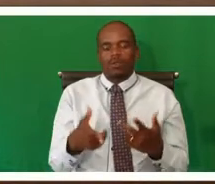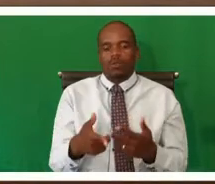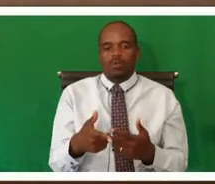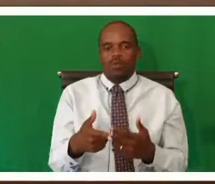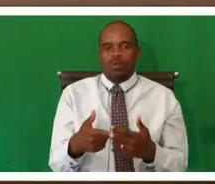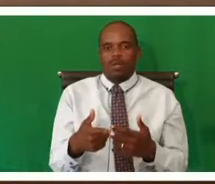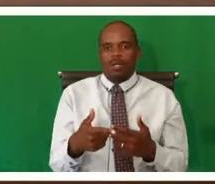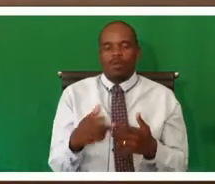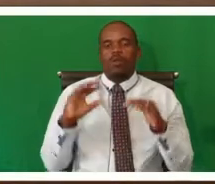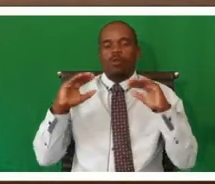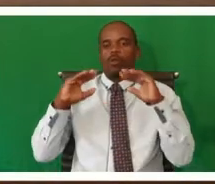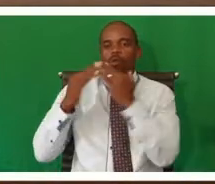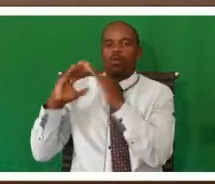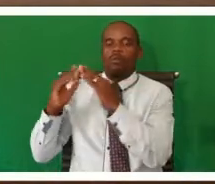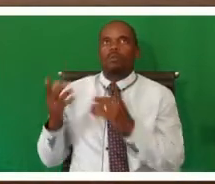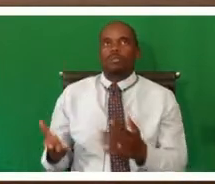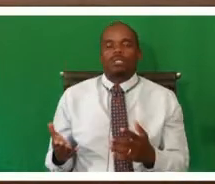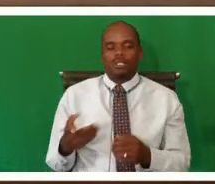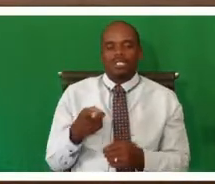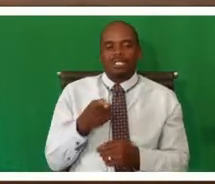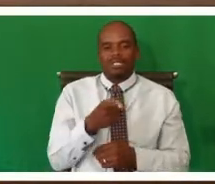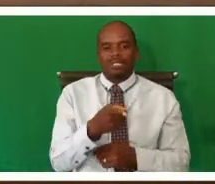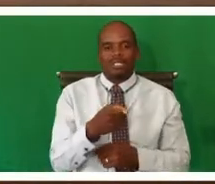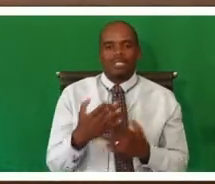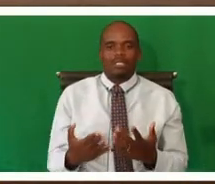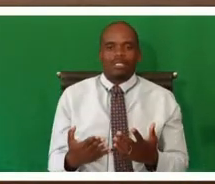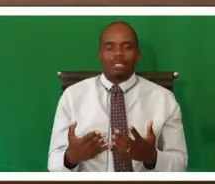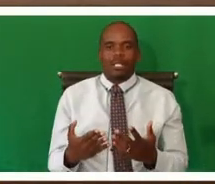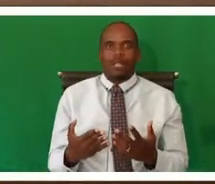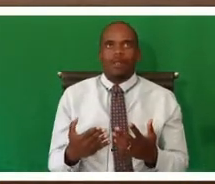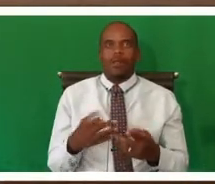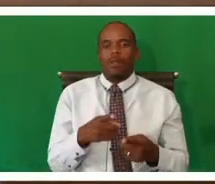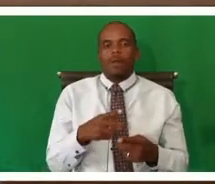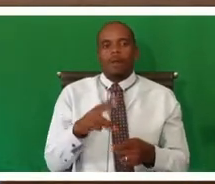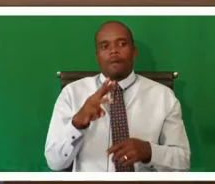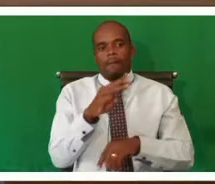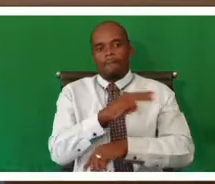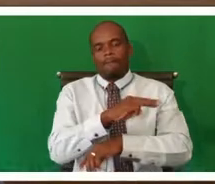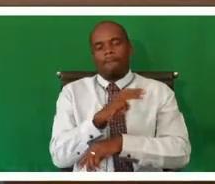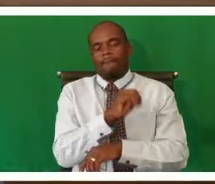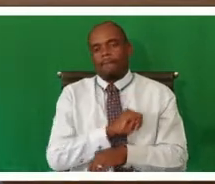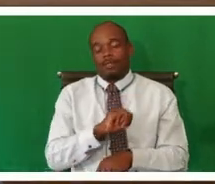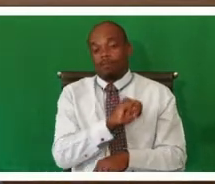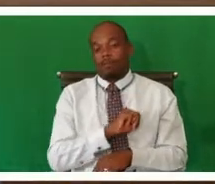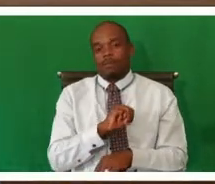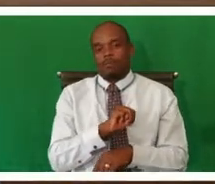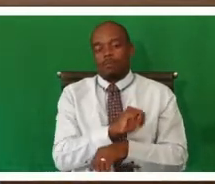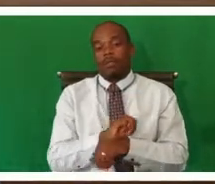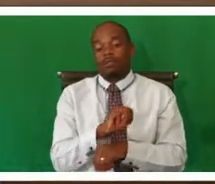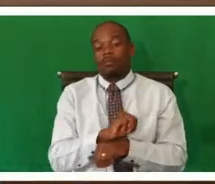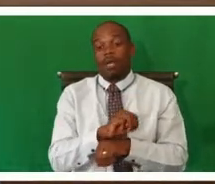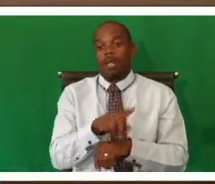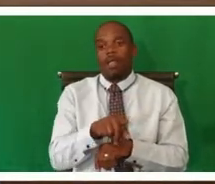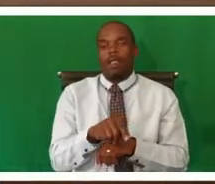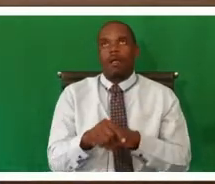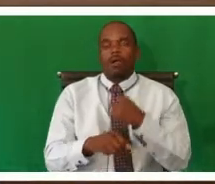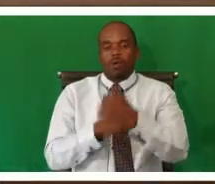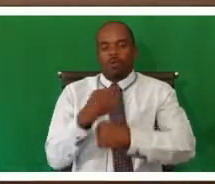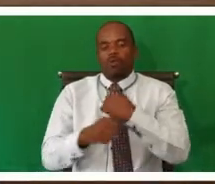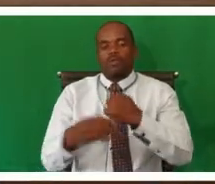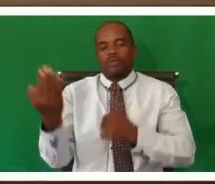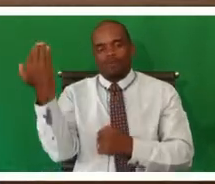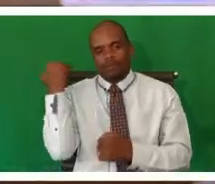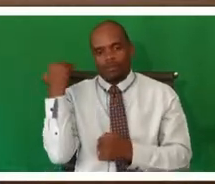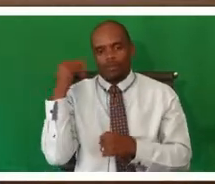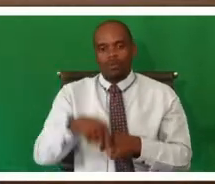This was handed over to the municipality last month. Other hub in Koffiefontein will be completed in the